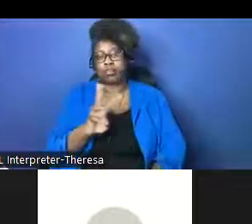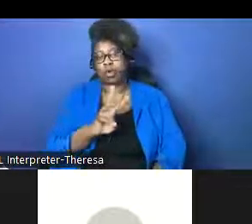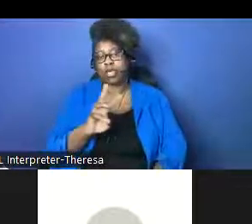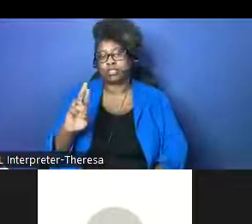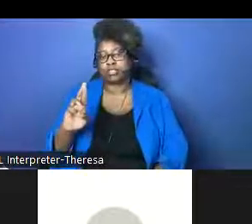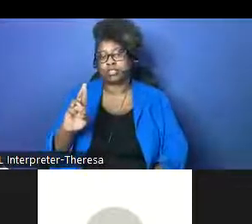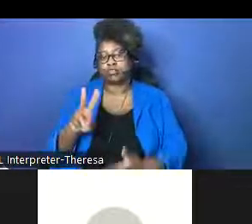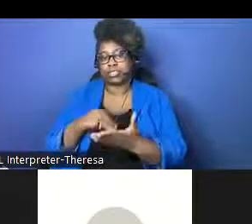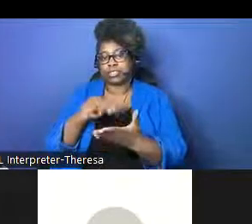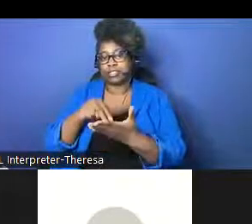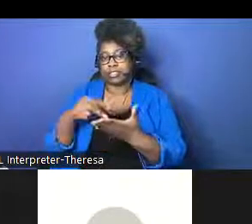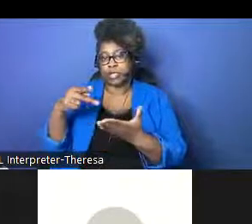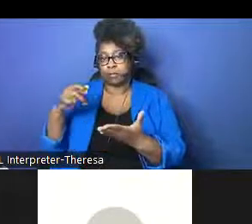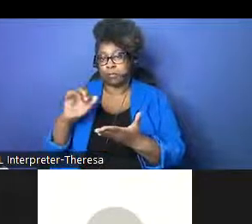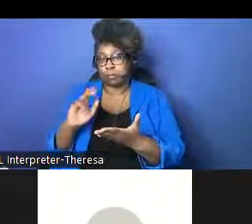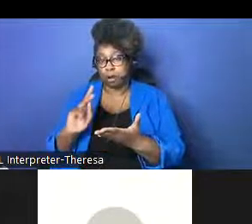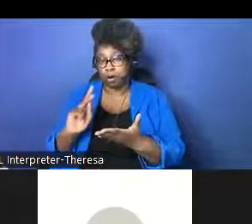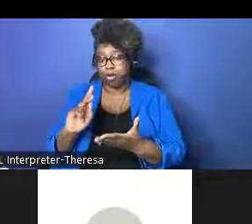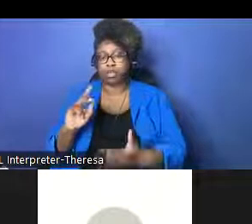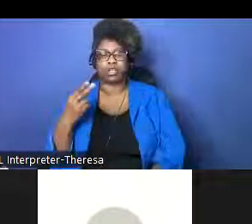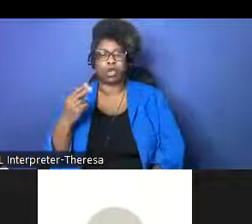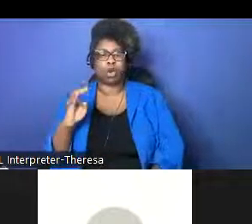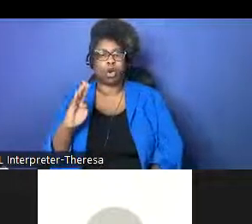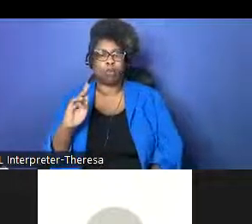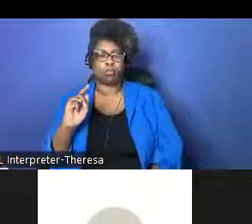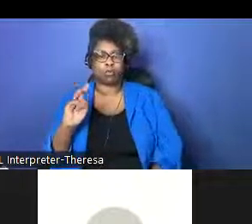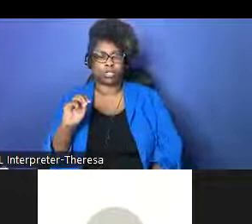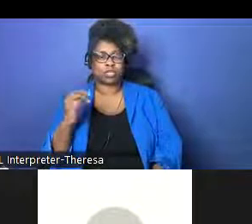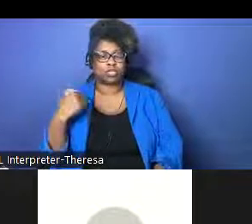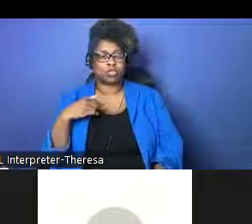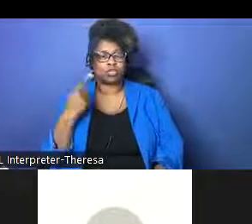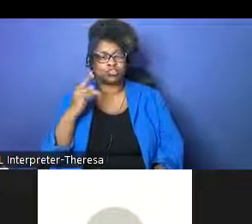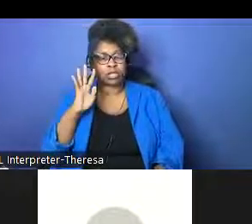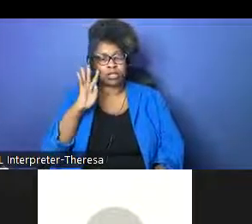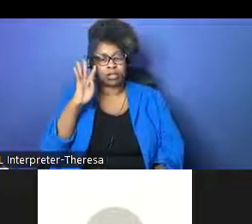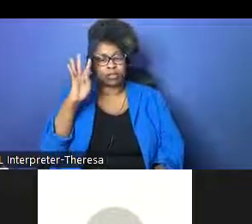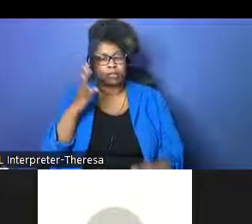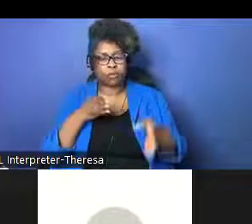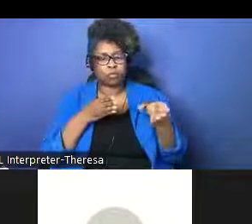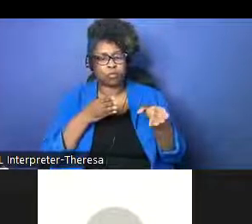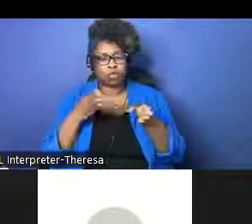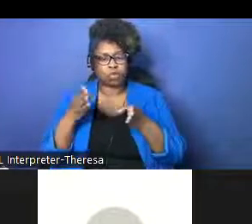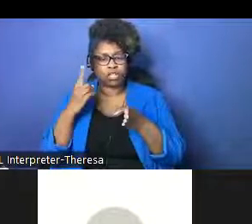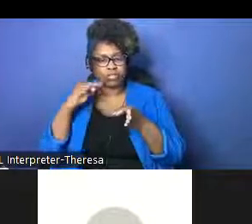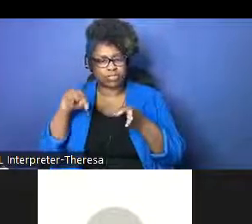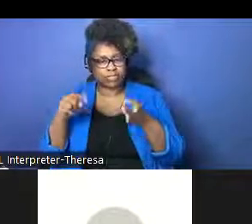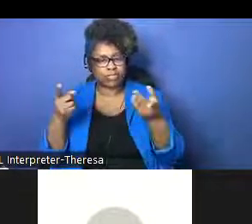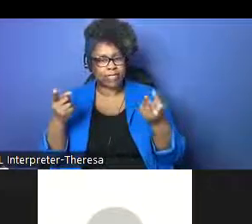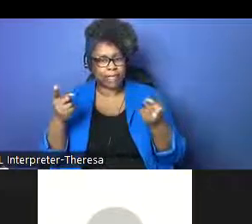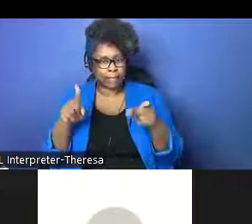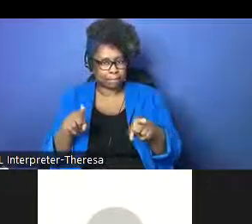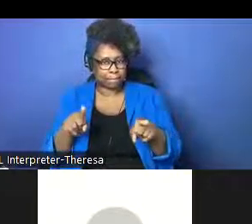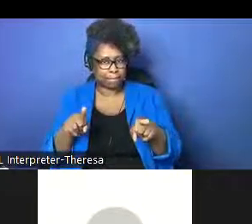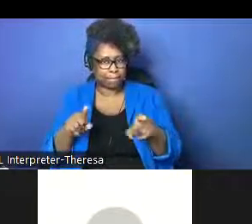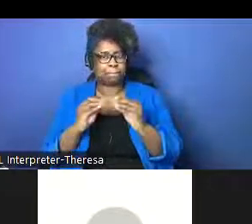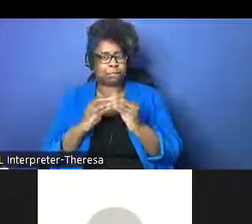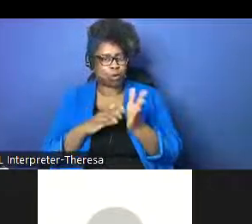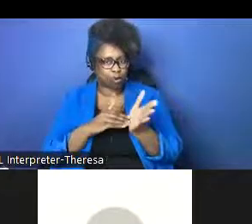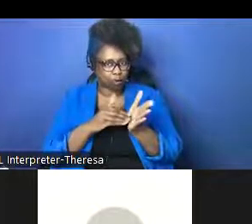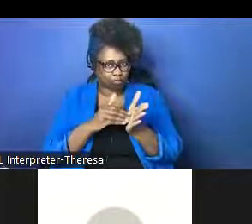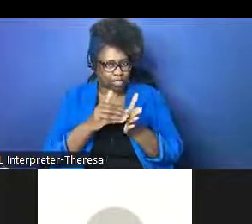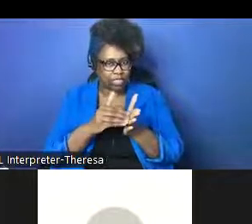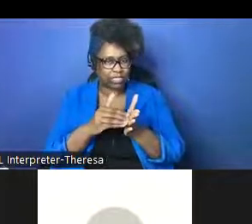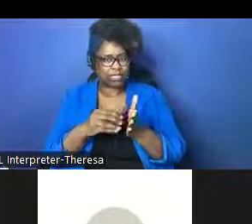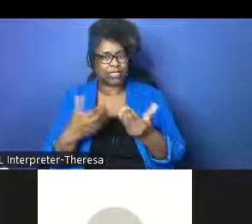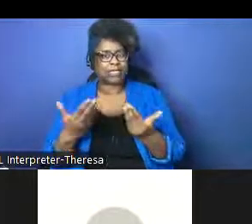in Hoboken. And so what we've been trying to do is come up with ways for this to be done more often, make